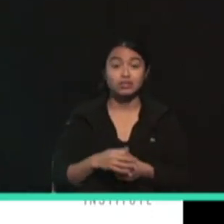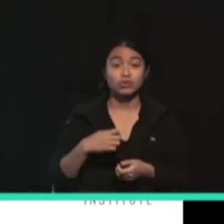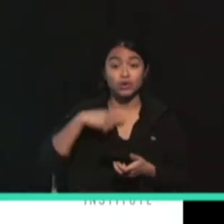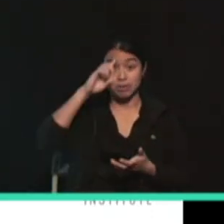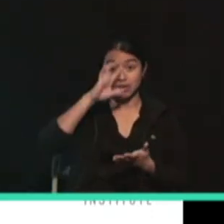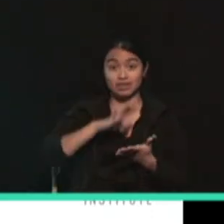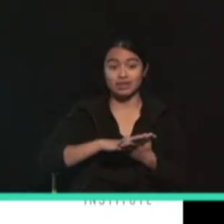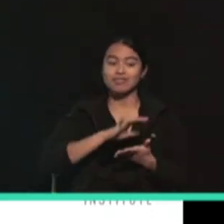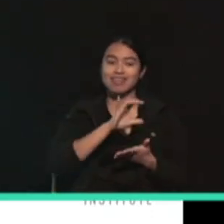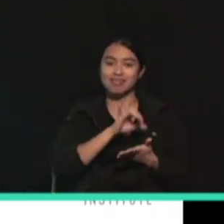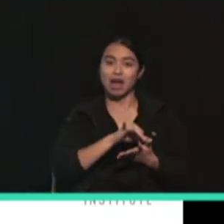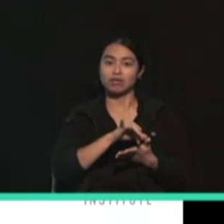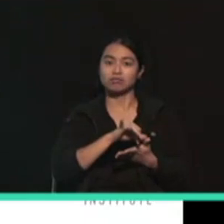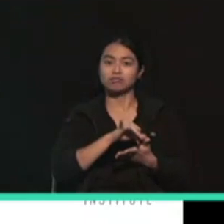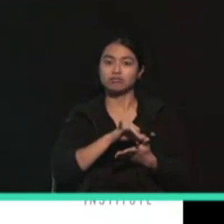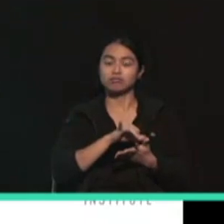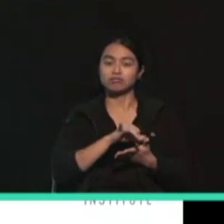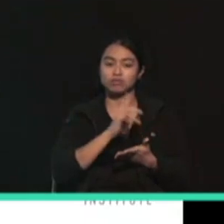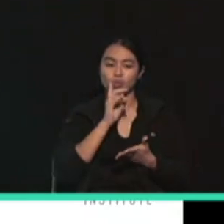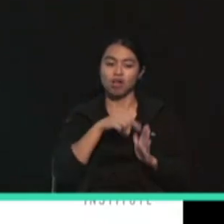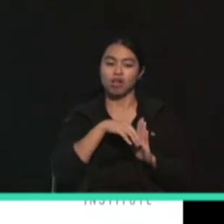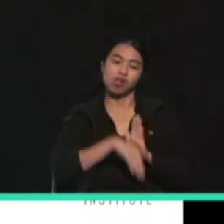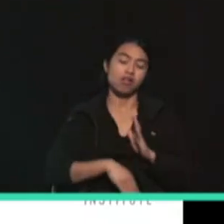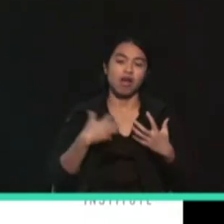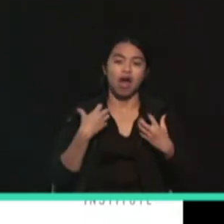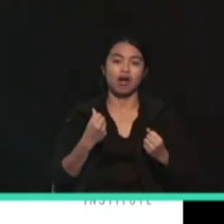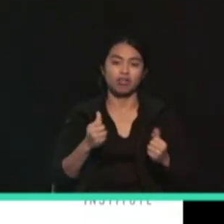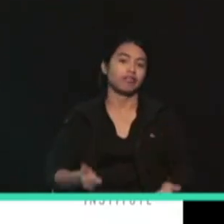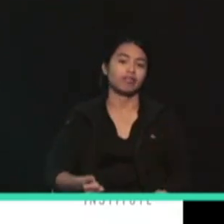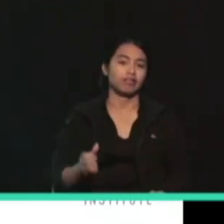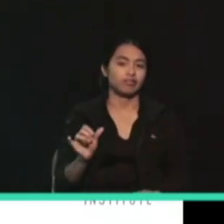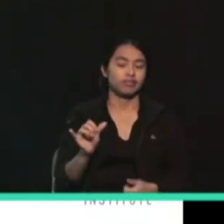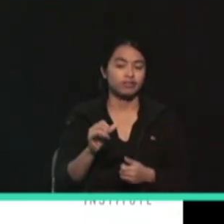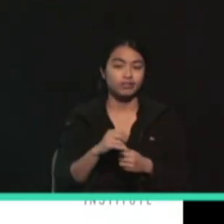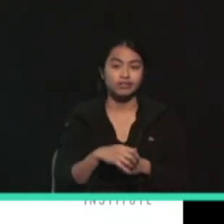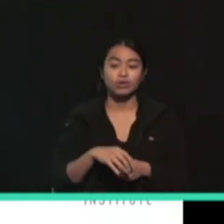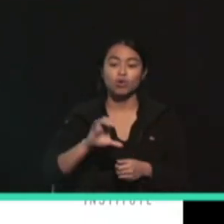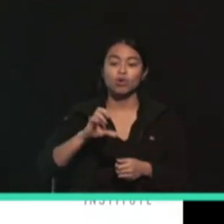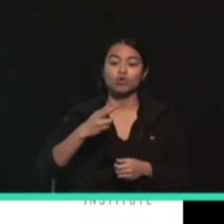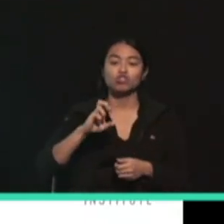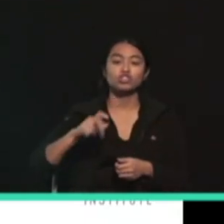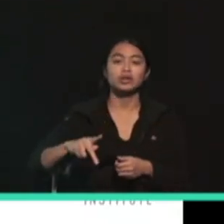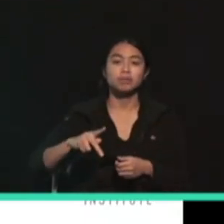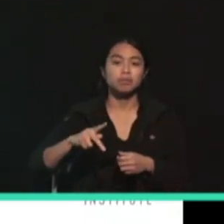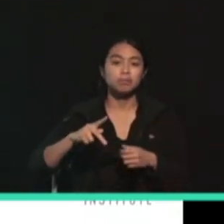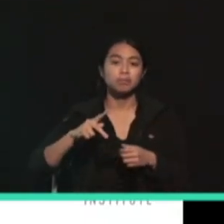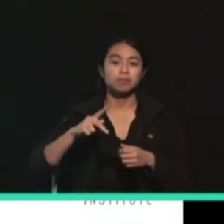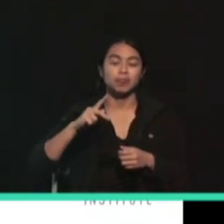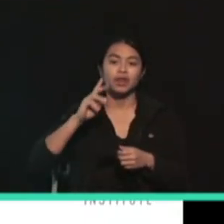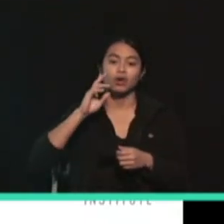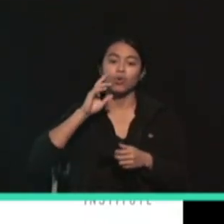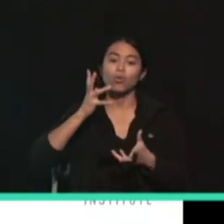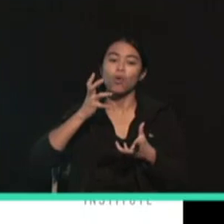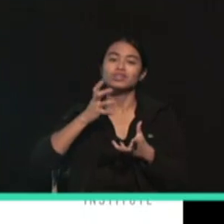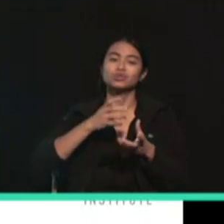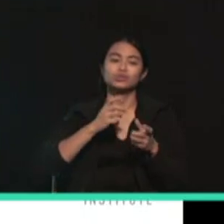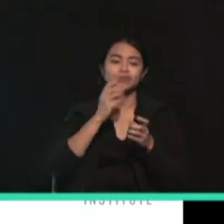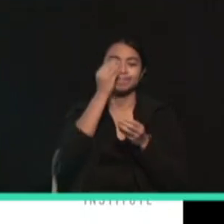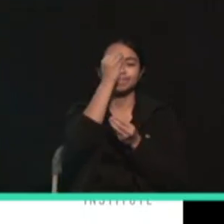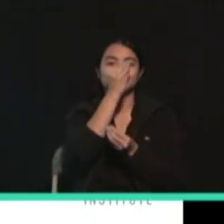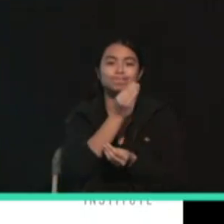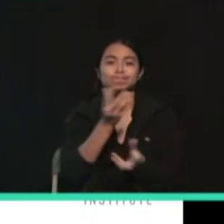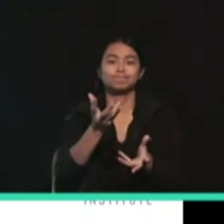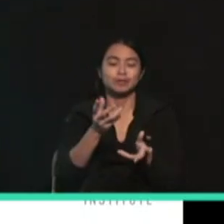is a health injustice. And so CHIP is all about empowering people to take control of their